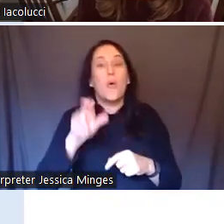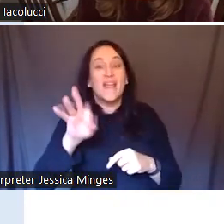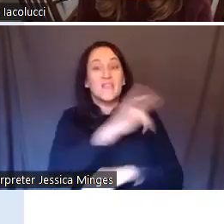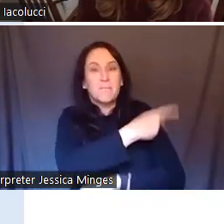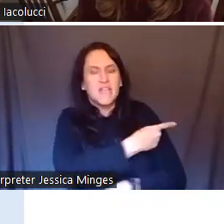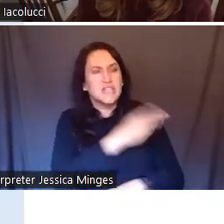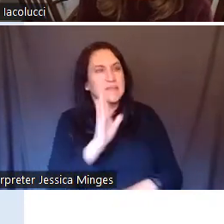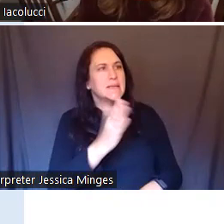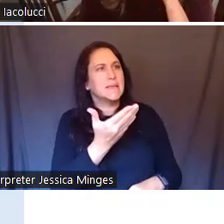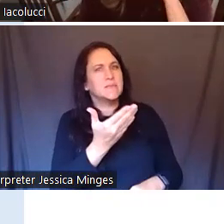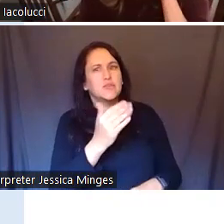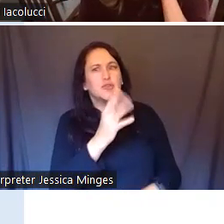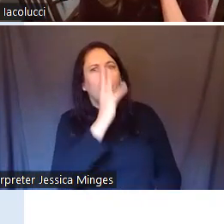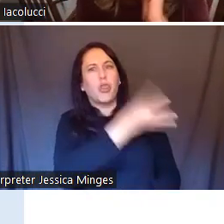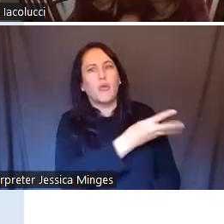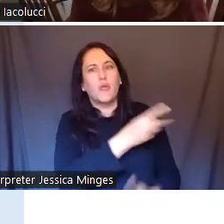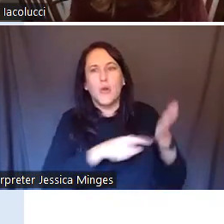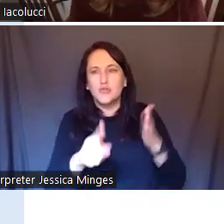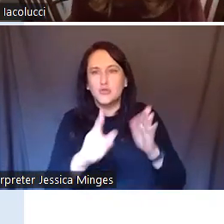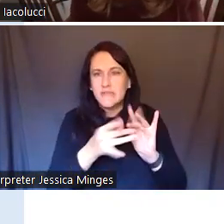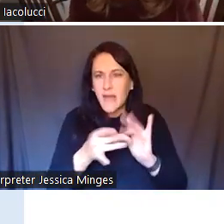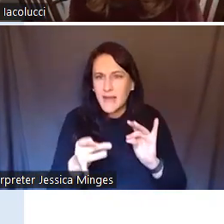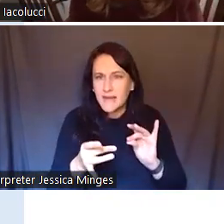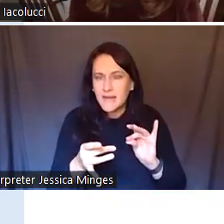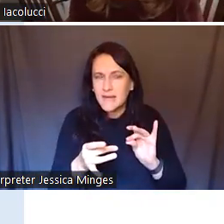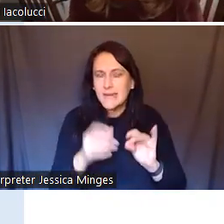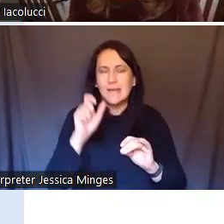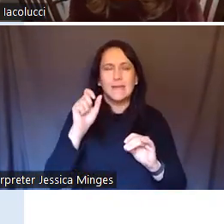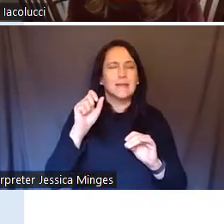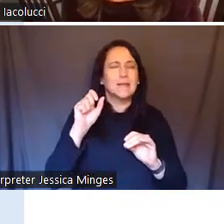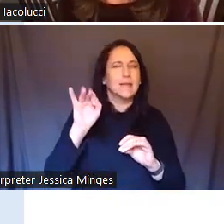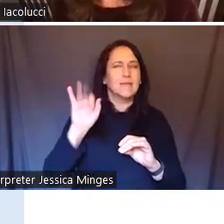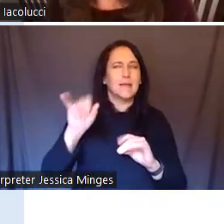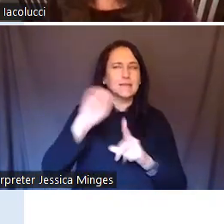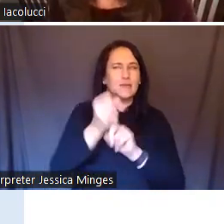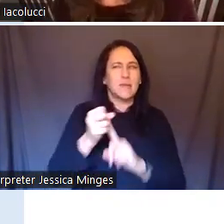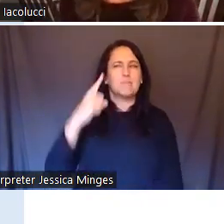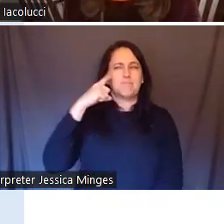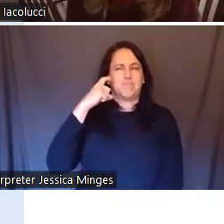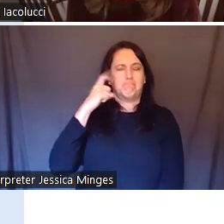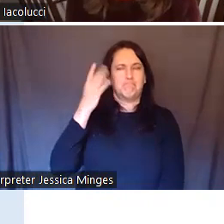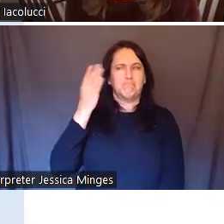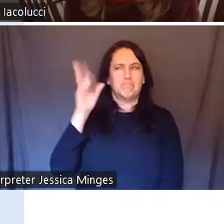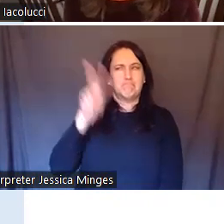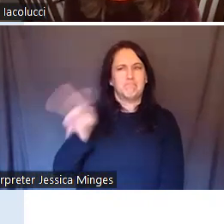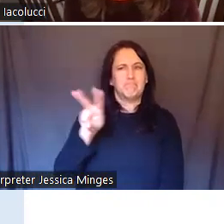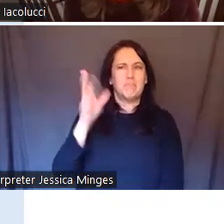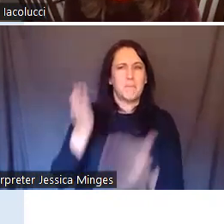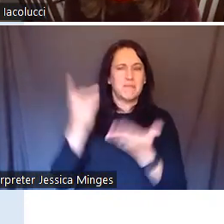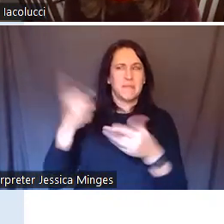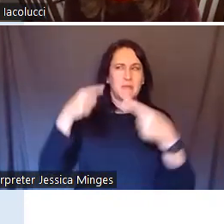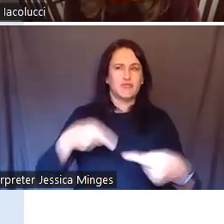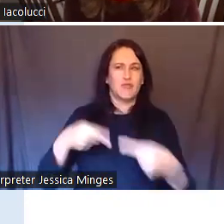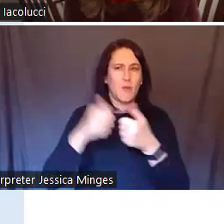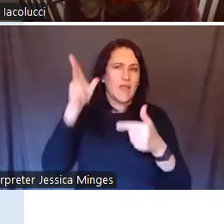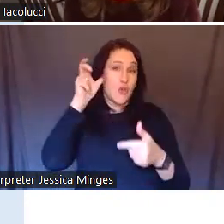to what you're saying. And in those cases, if you have an idea that perhaps this is someone who's struggling with hearing,